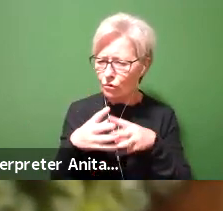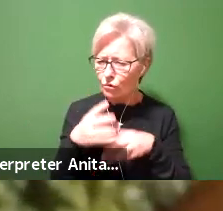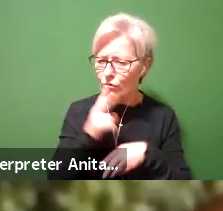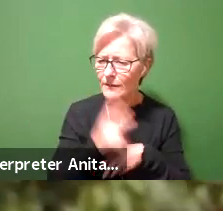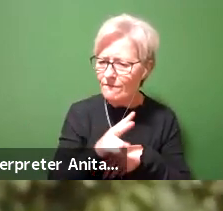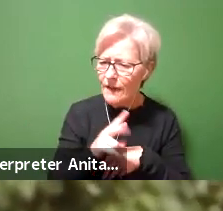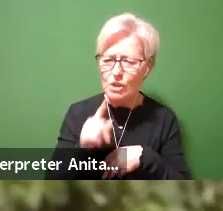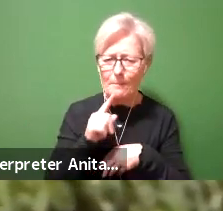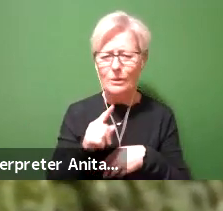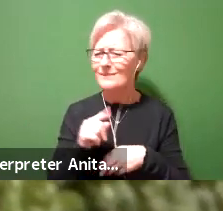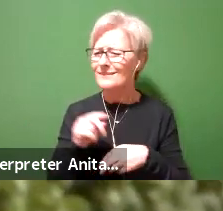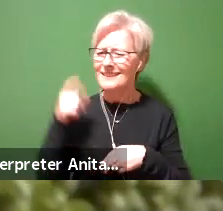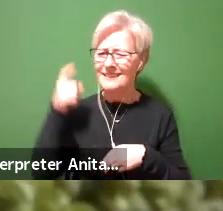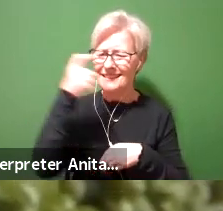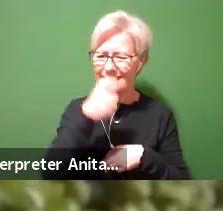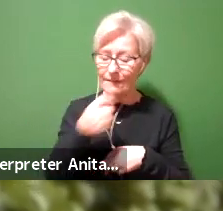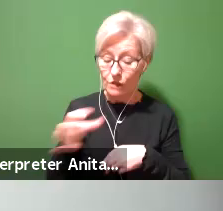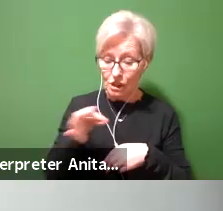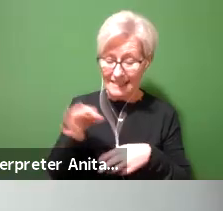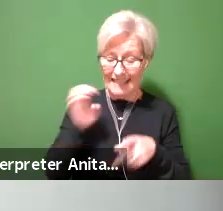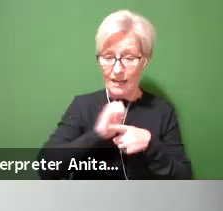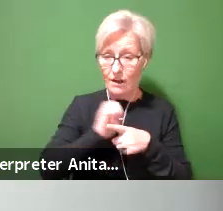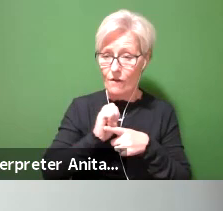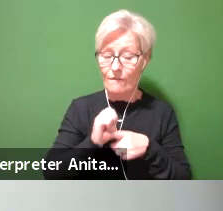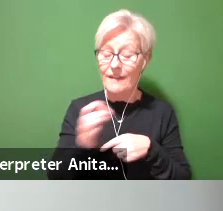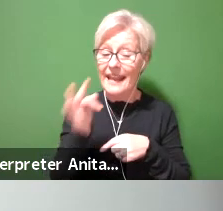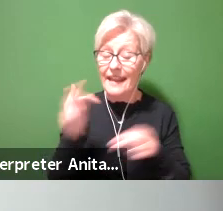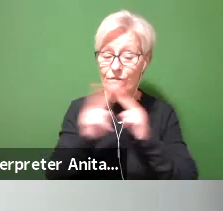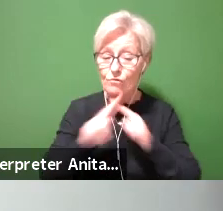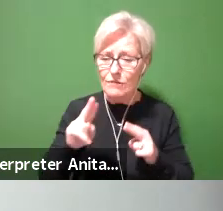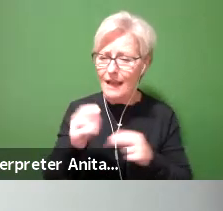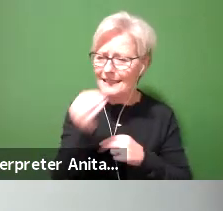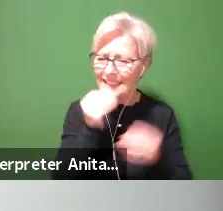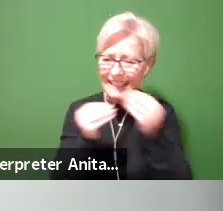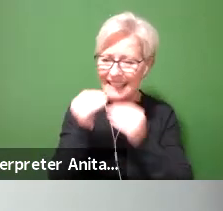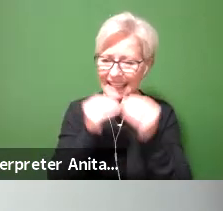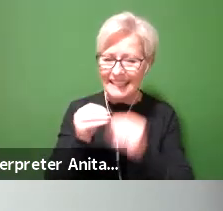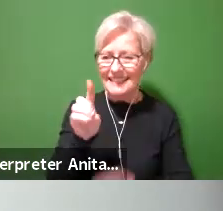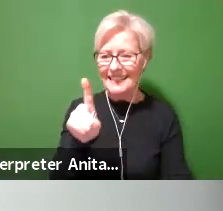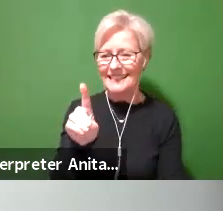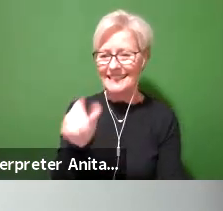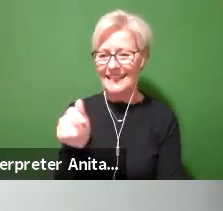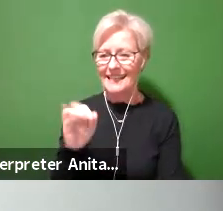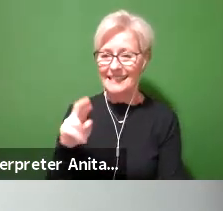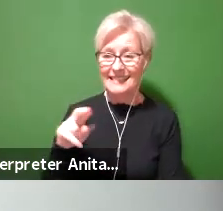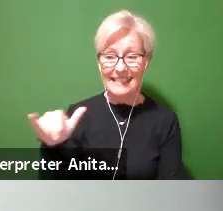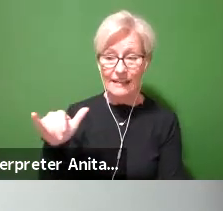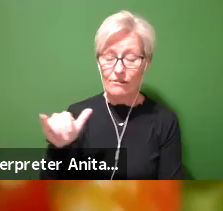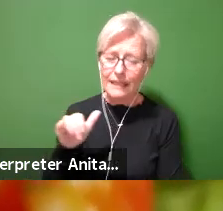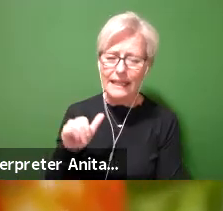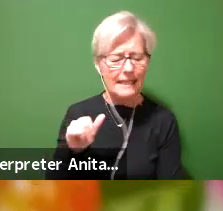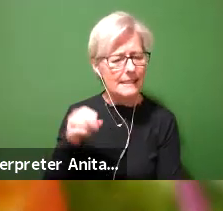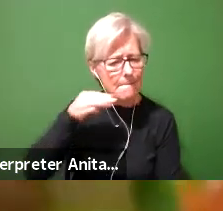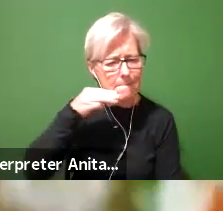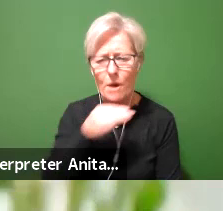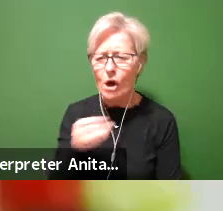enough. If you don't eat dairy foods, then you need to supplement to make sure you get at least 800 milligrams of calcium for your bones.